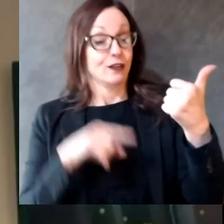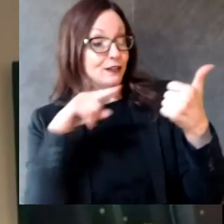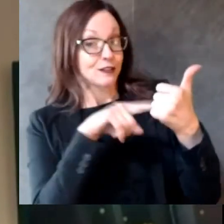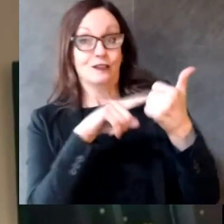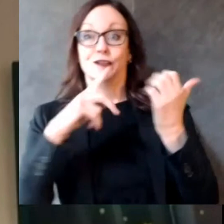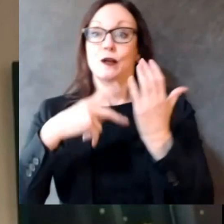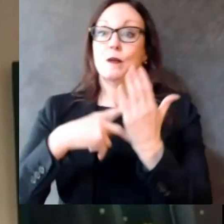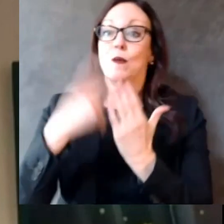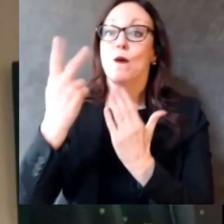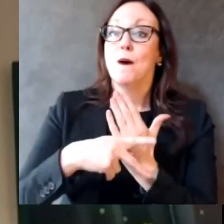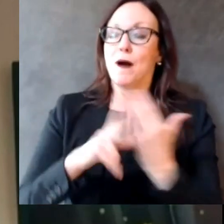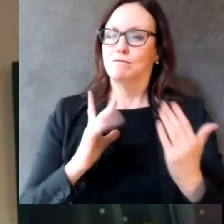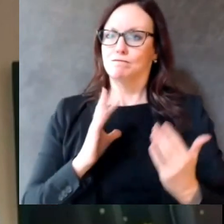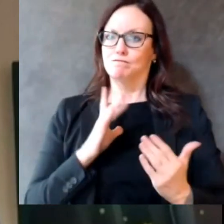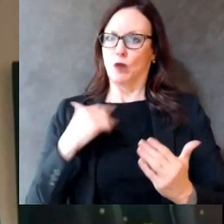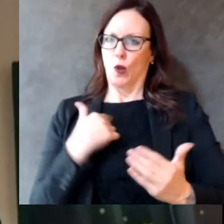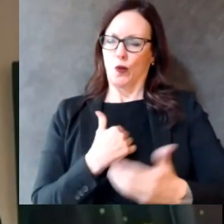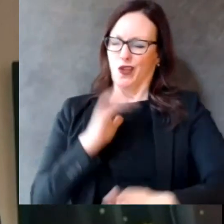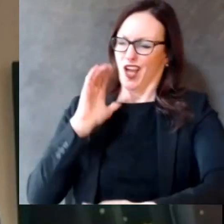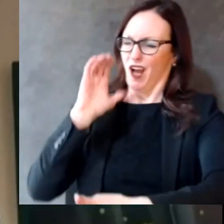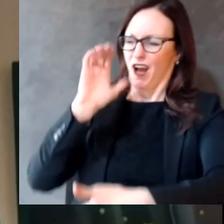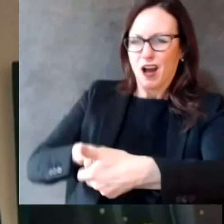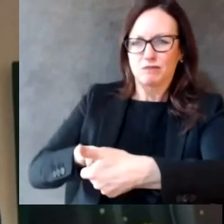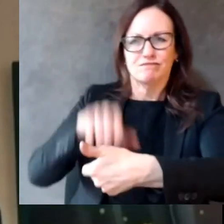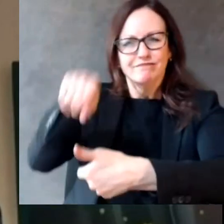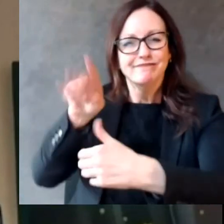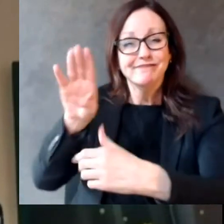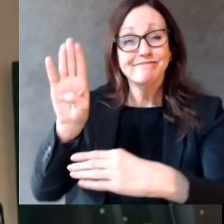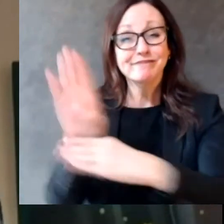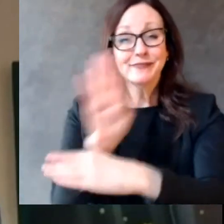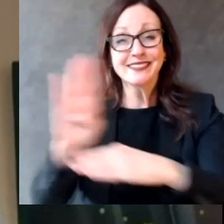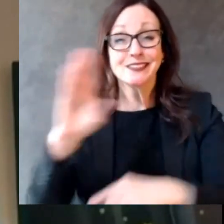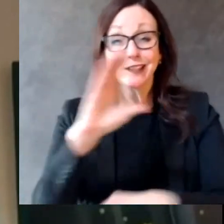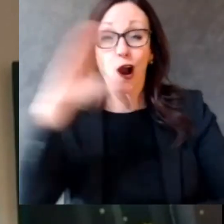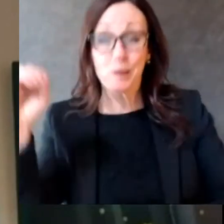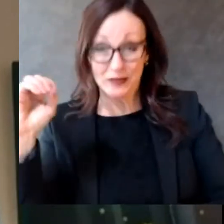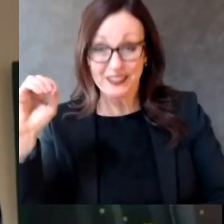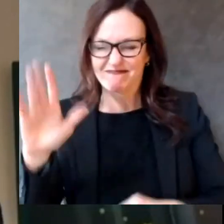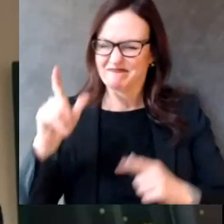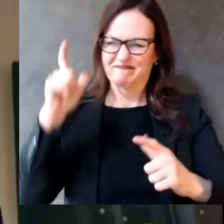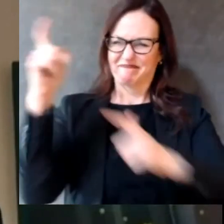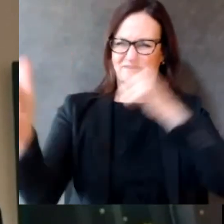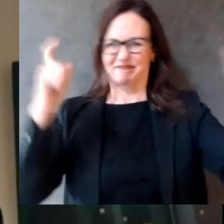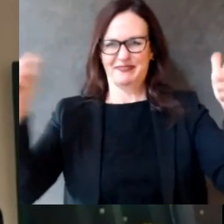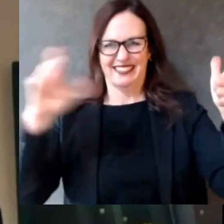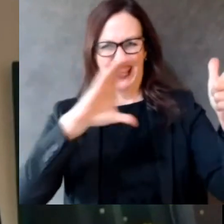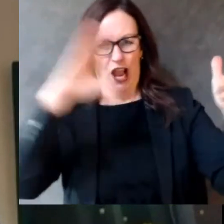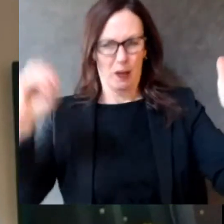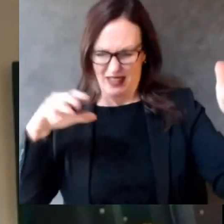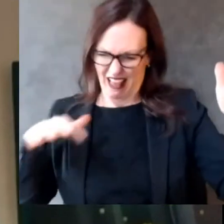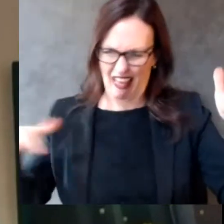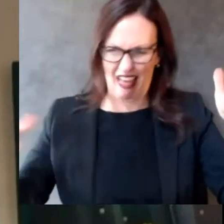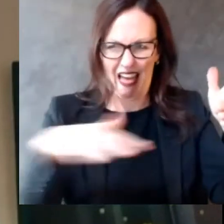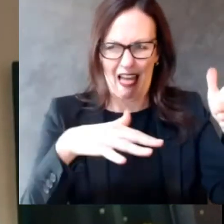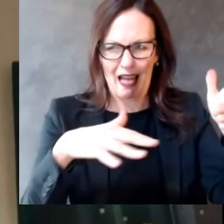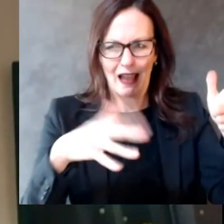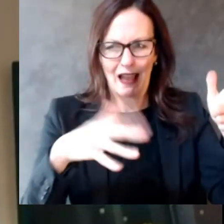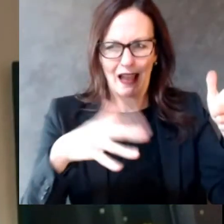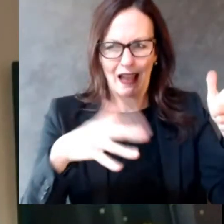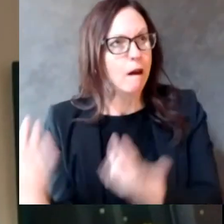and community-based organizations directly with vaccinators. Together, these organizations